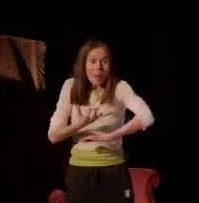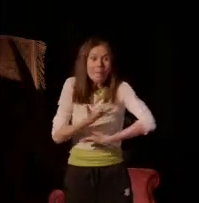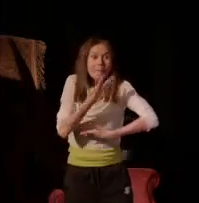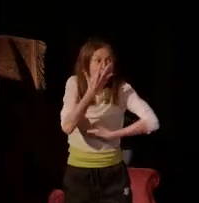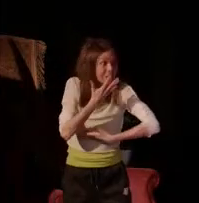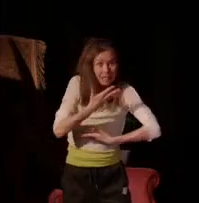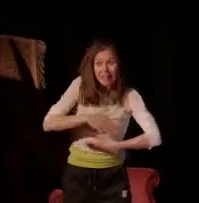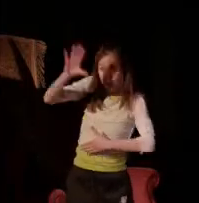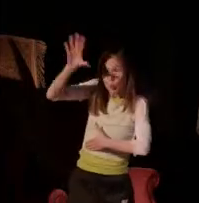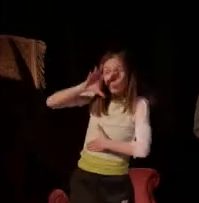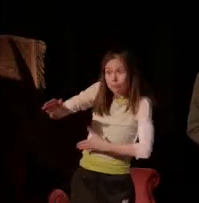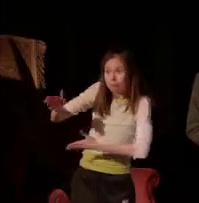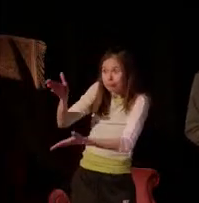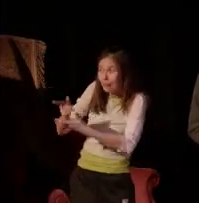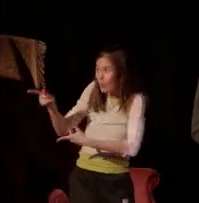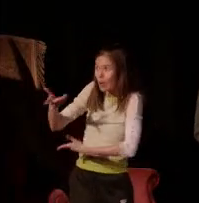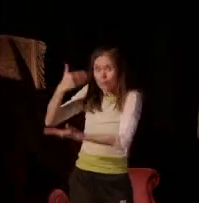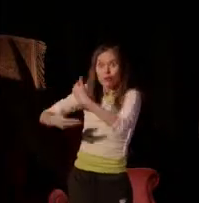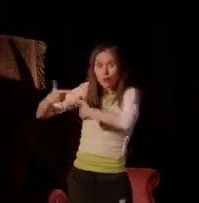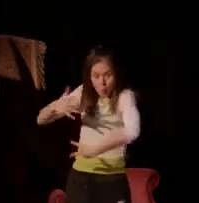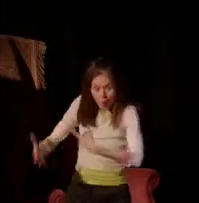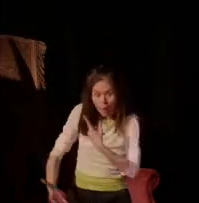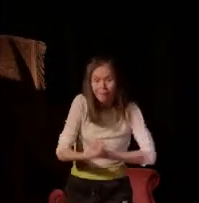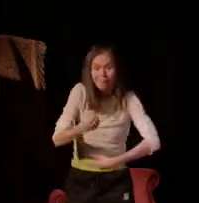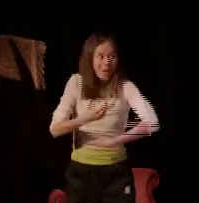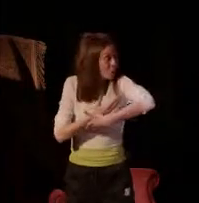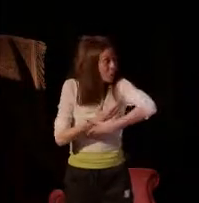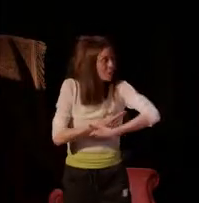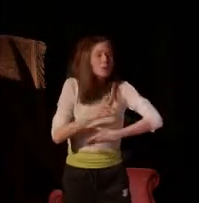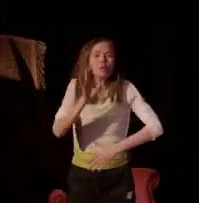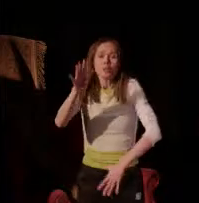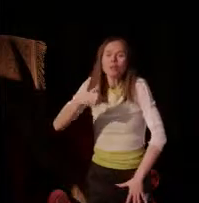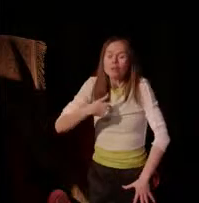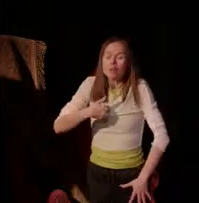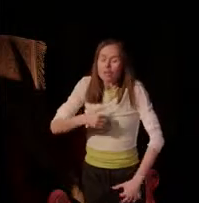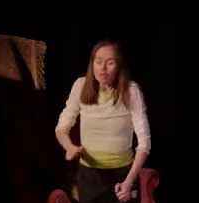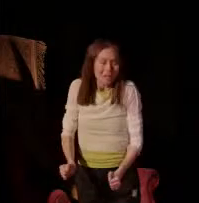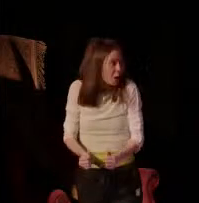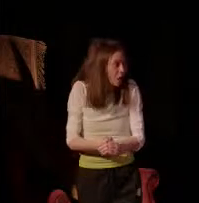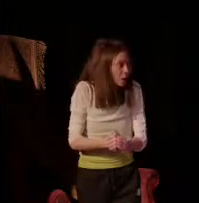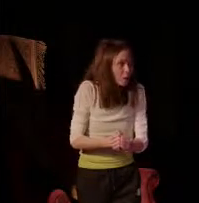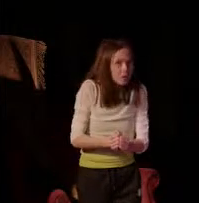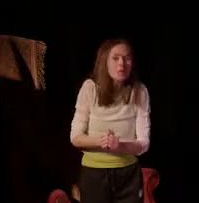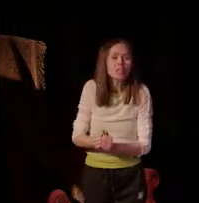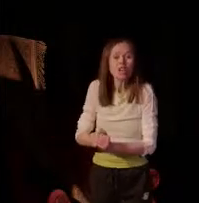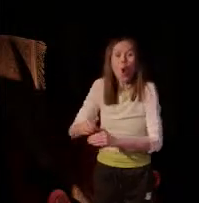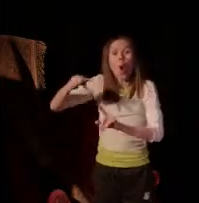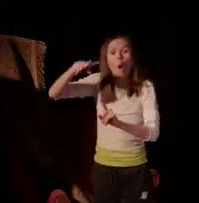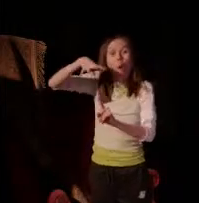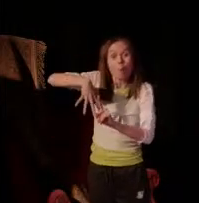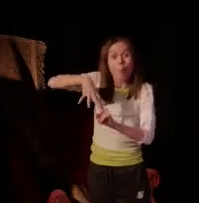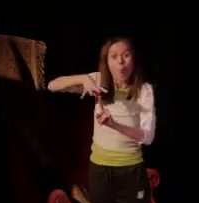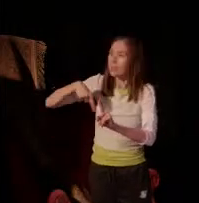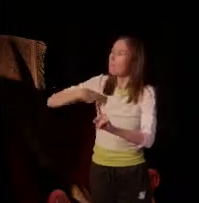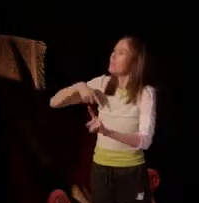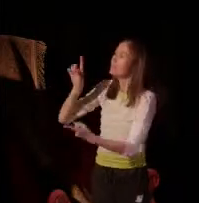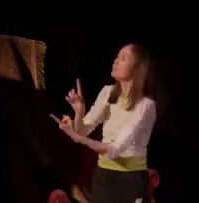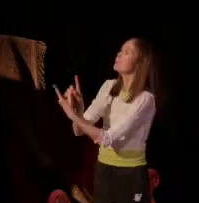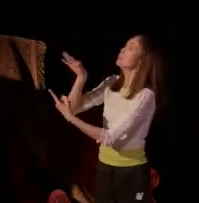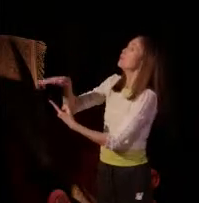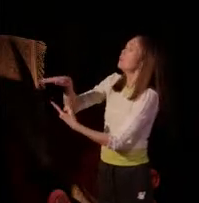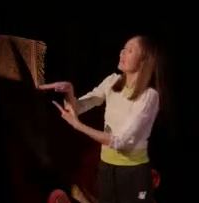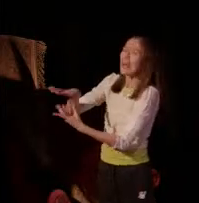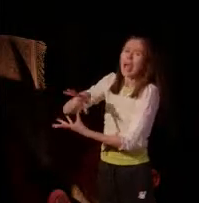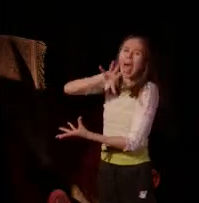say. I will. Tell him the old story. Every bit of it. Yeah, and